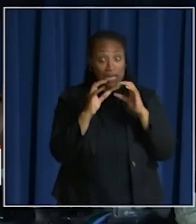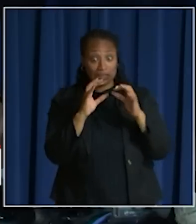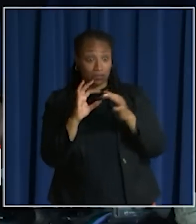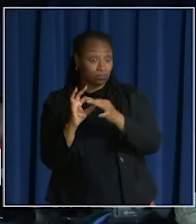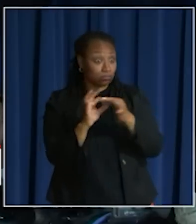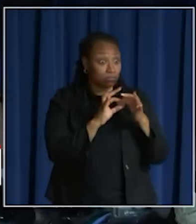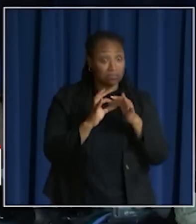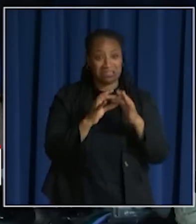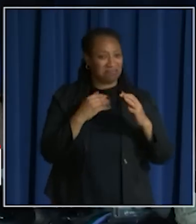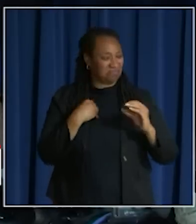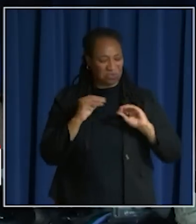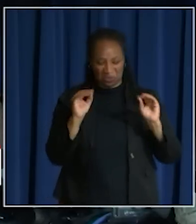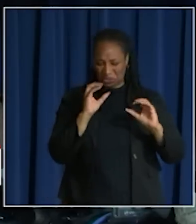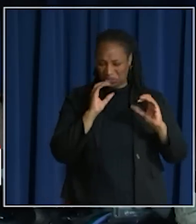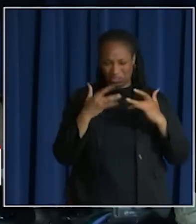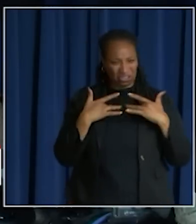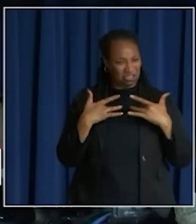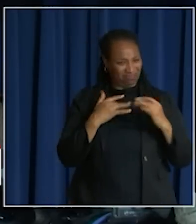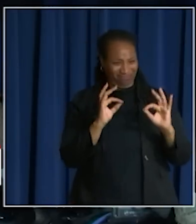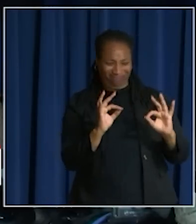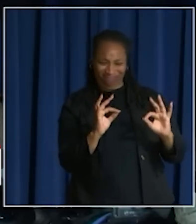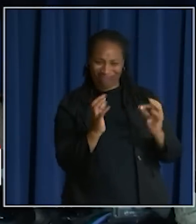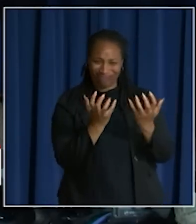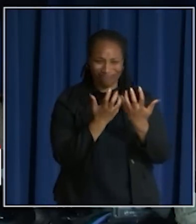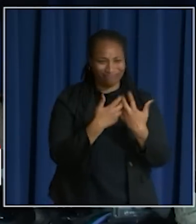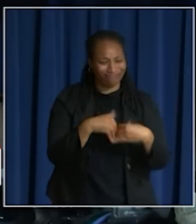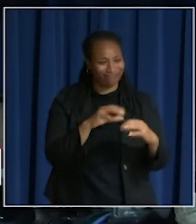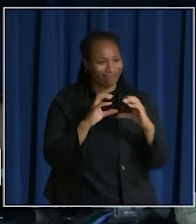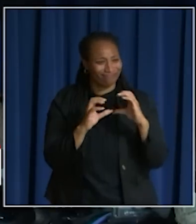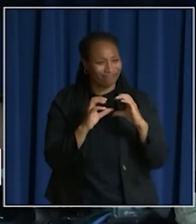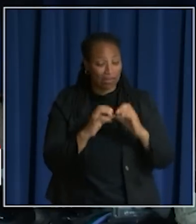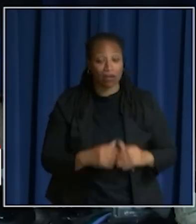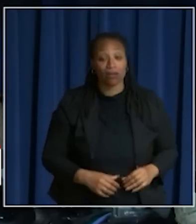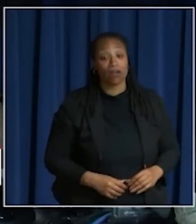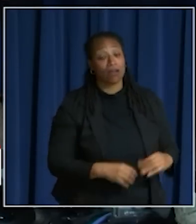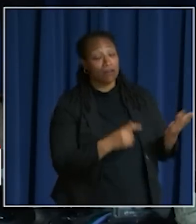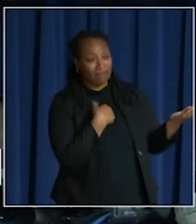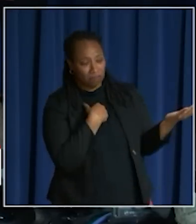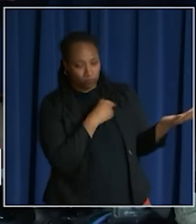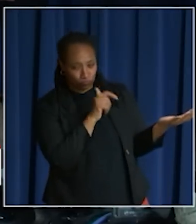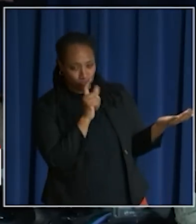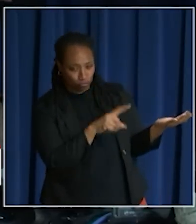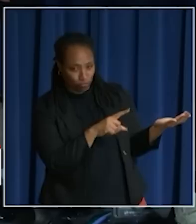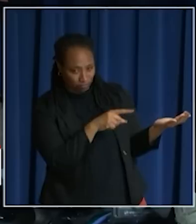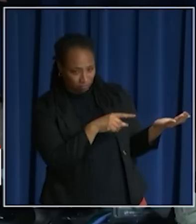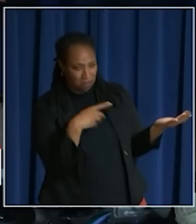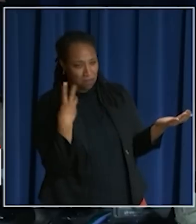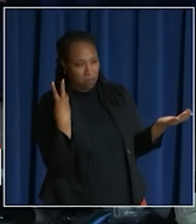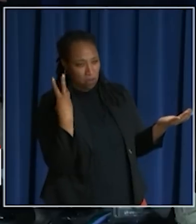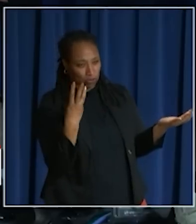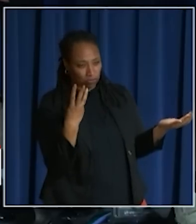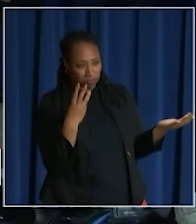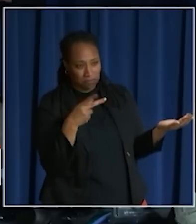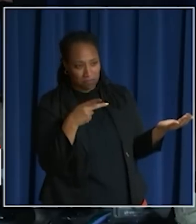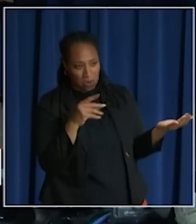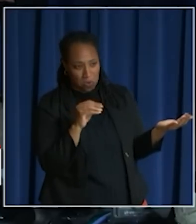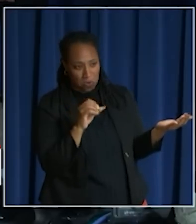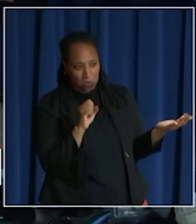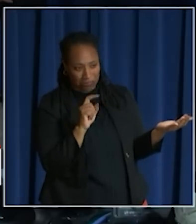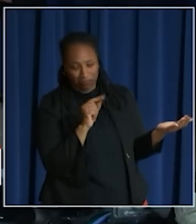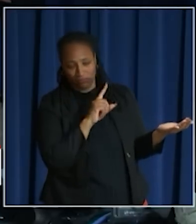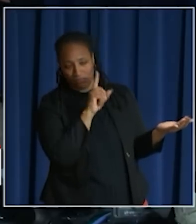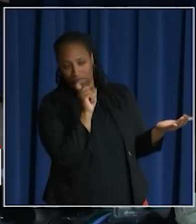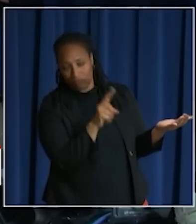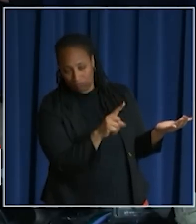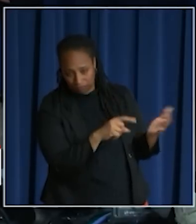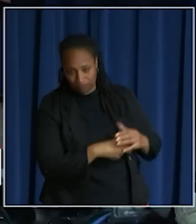Who hasn't? Yep. Hi, Emma Huber with the Washington Post. During the news conference this morning, President Trump spoke about